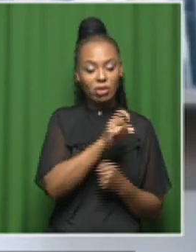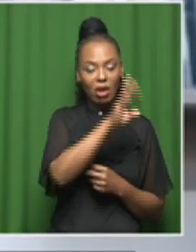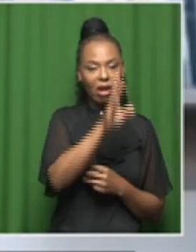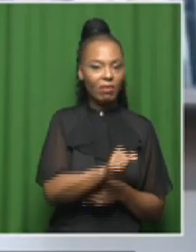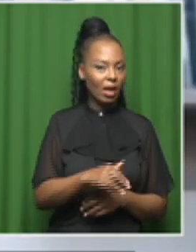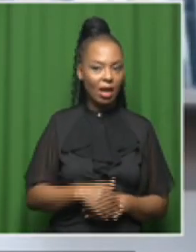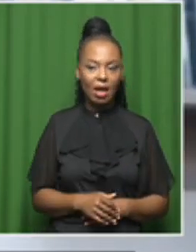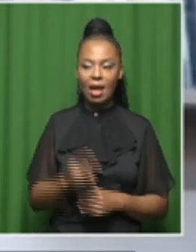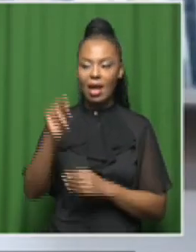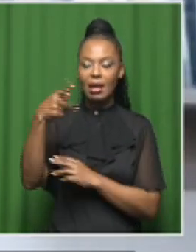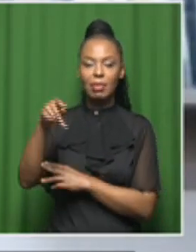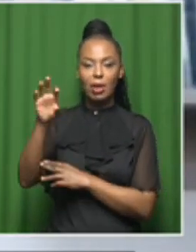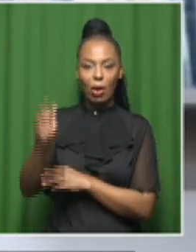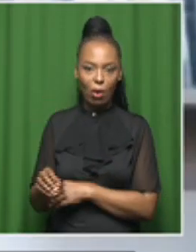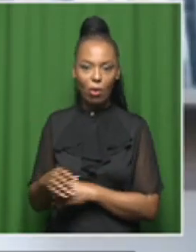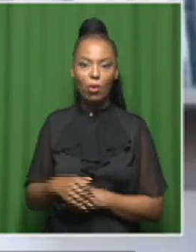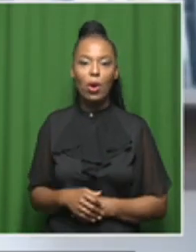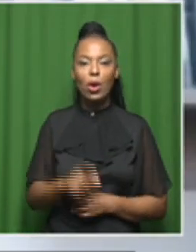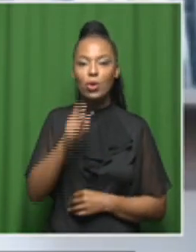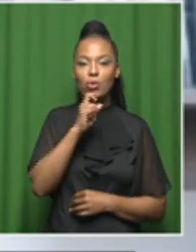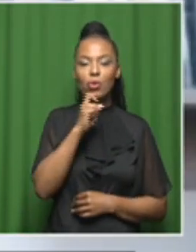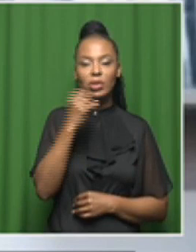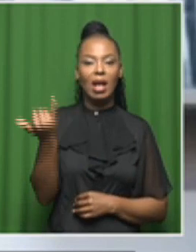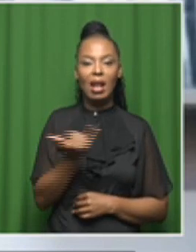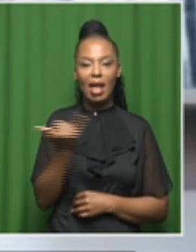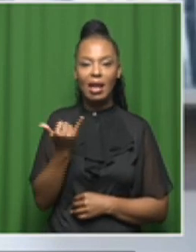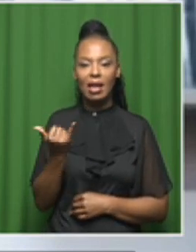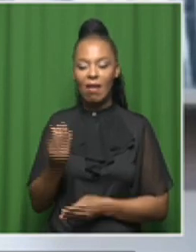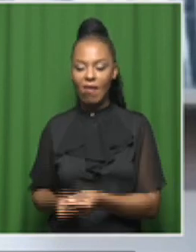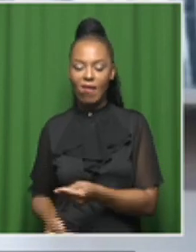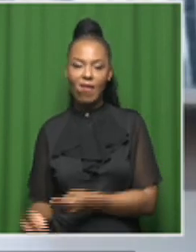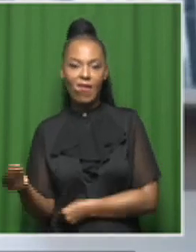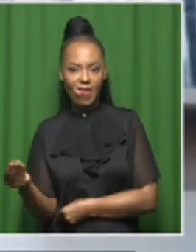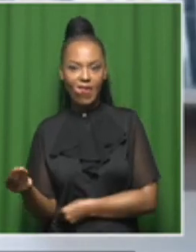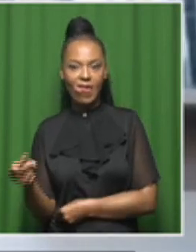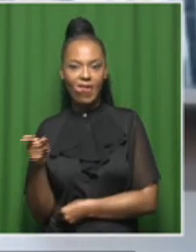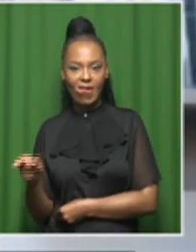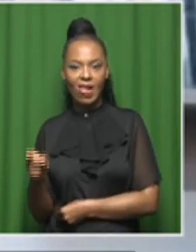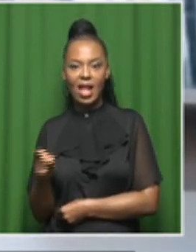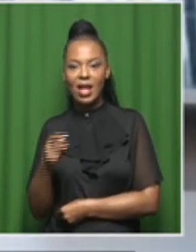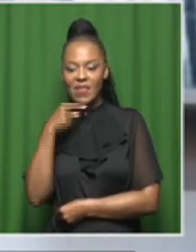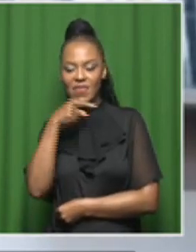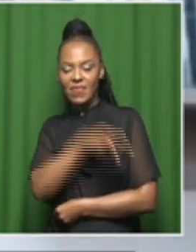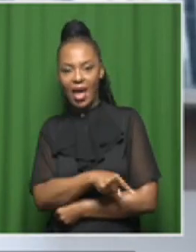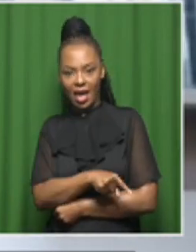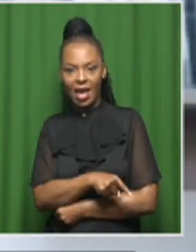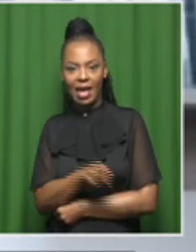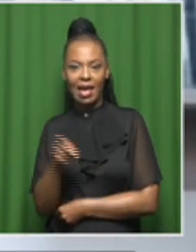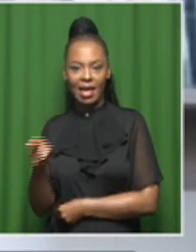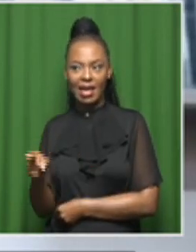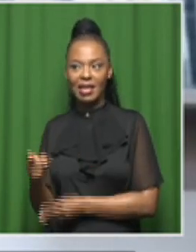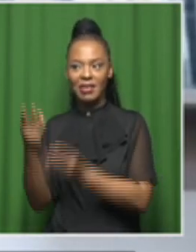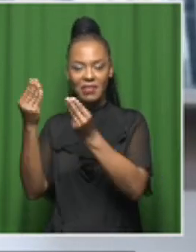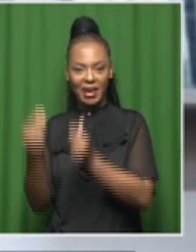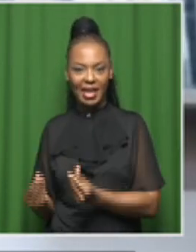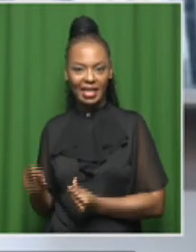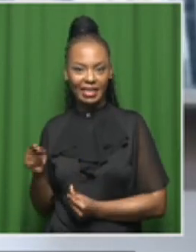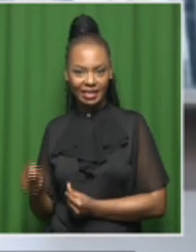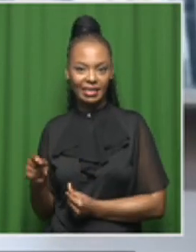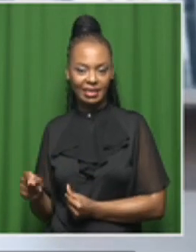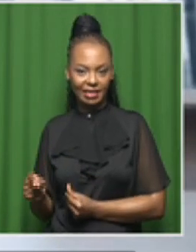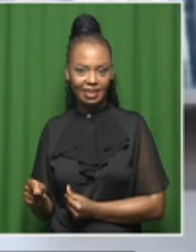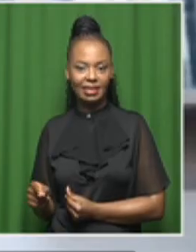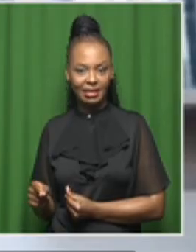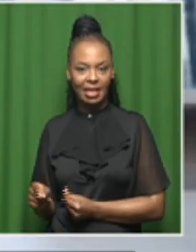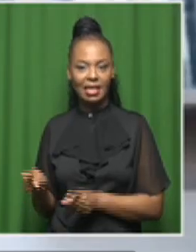to be used as conduits for the money flow, for issues of terror financing and money